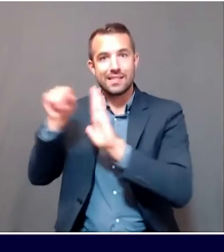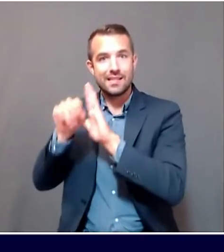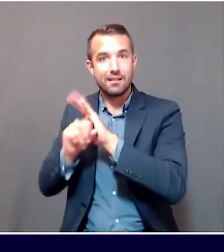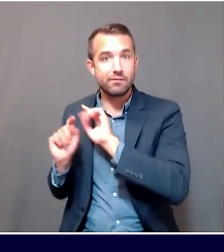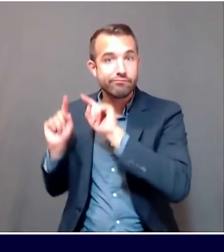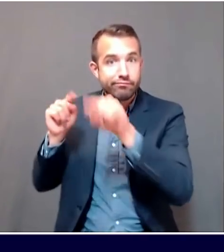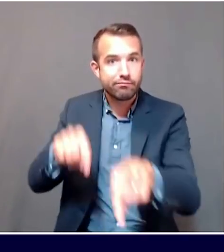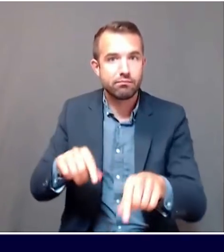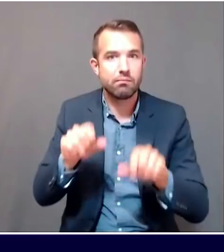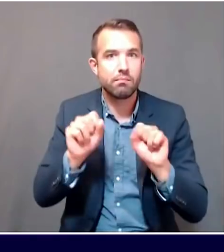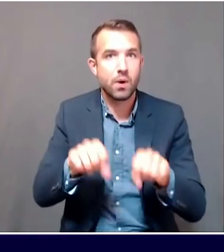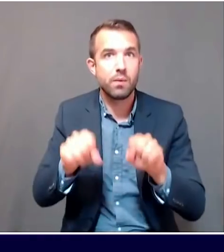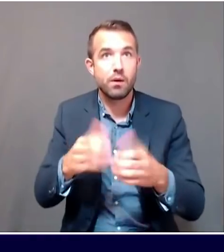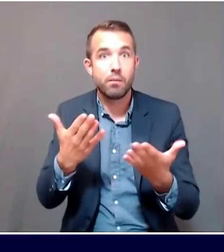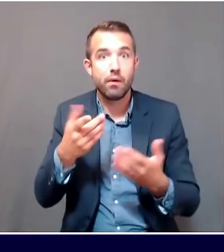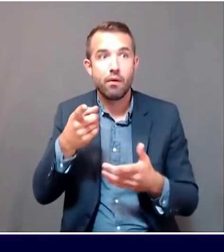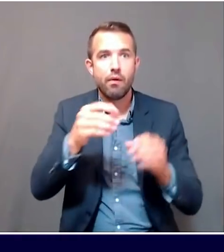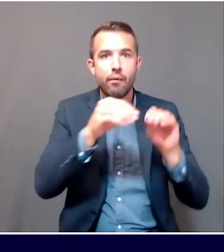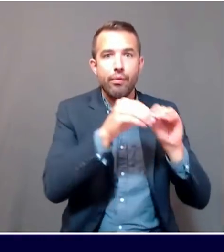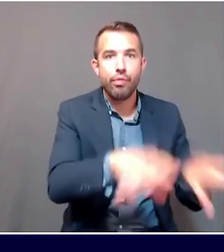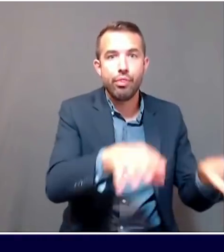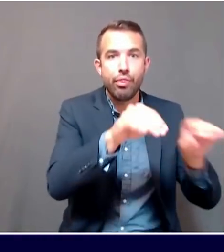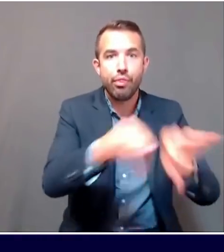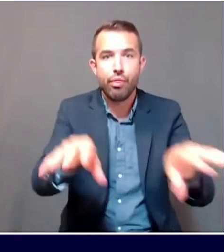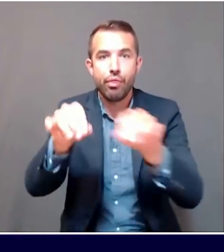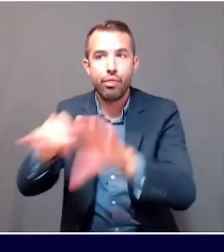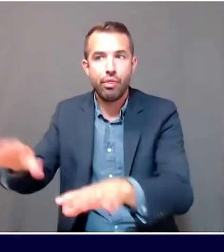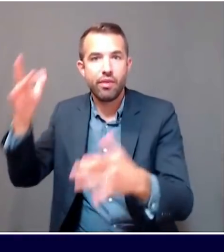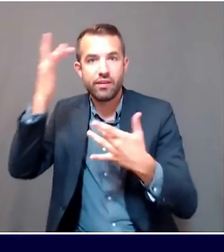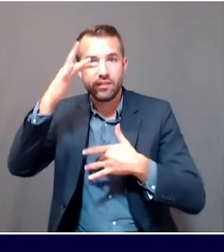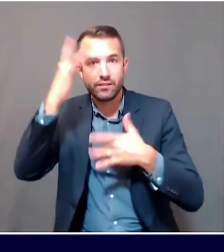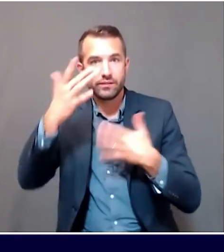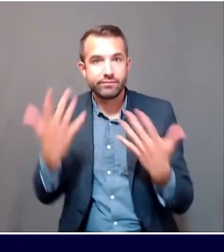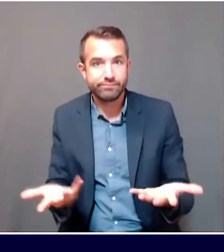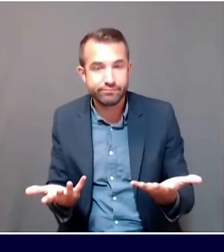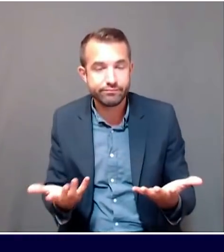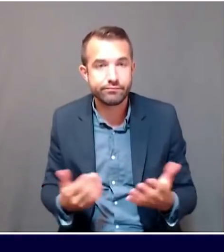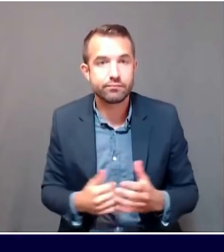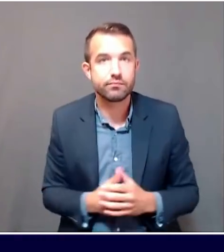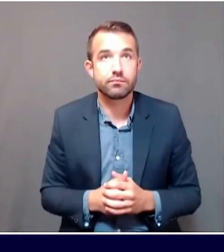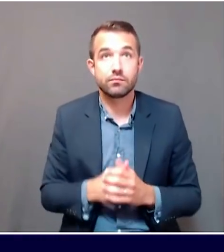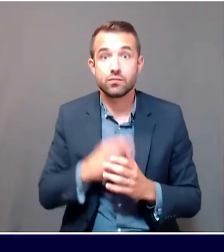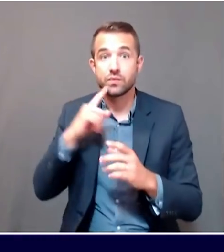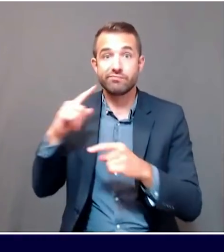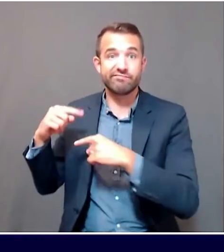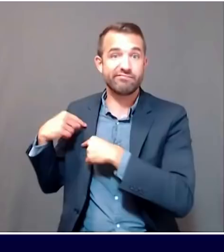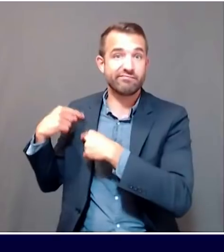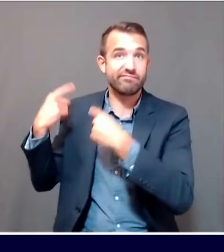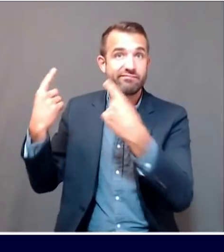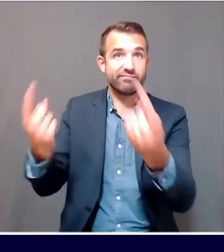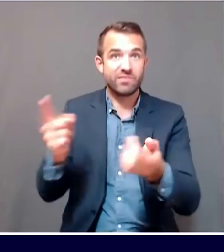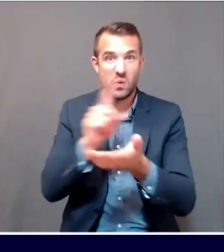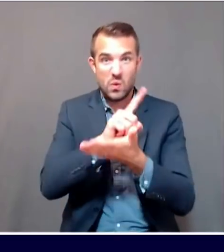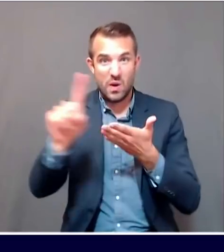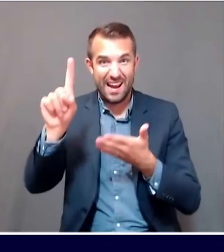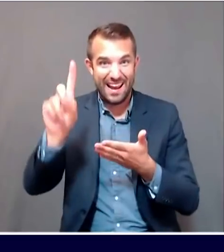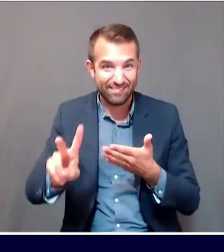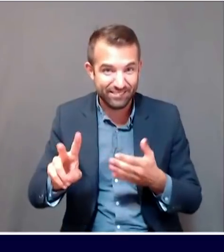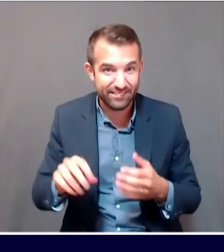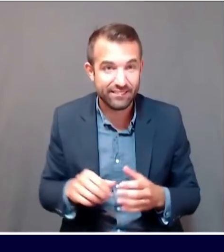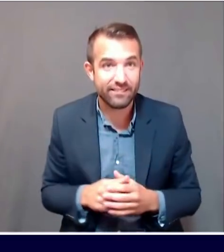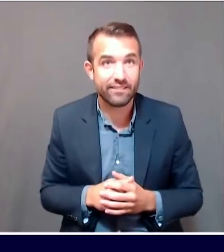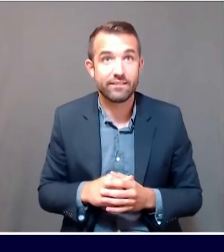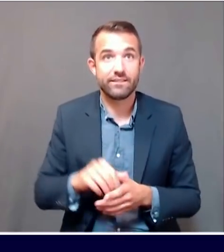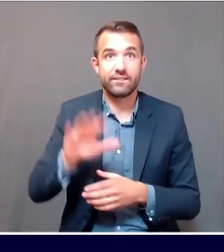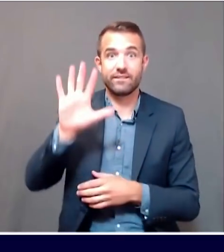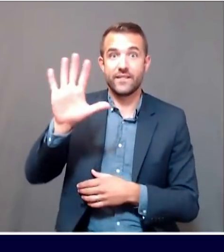COVID-19. Over the past week and a half, approximately 5 individuals have reached out to MDI Hospital.